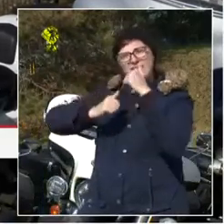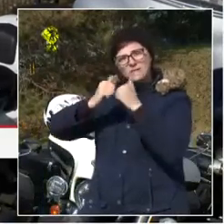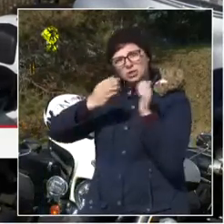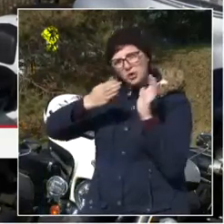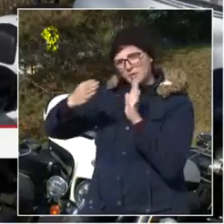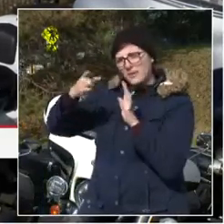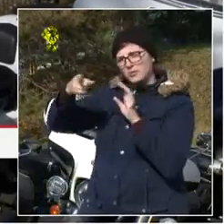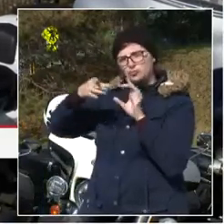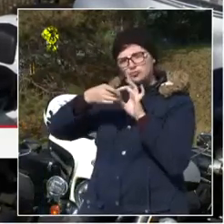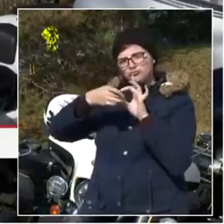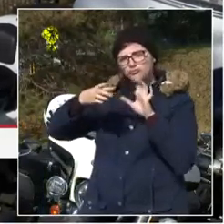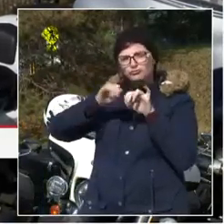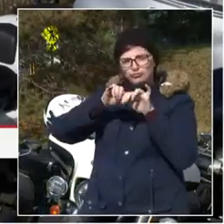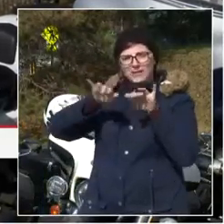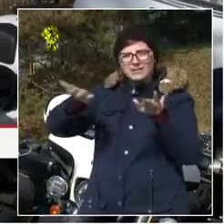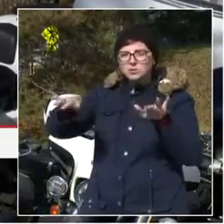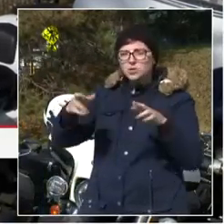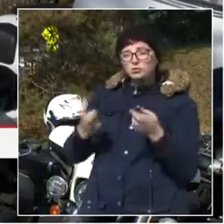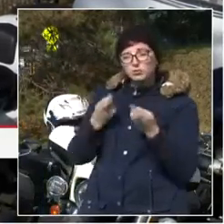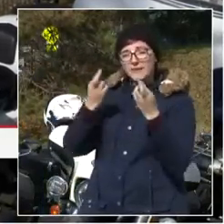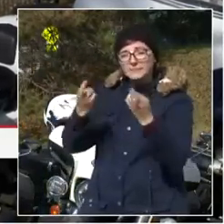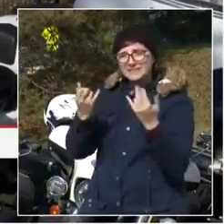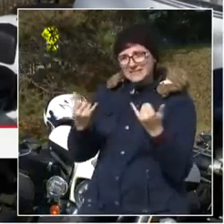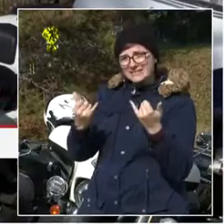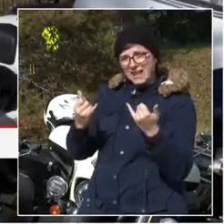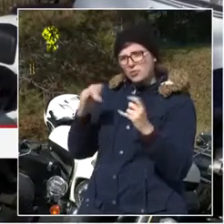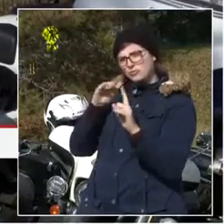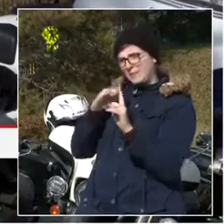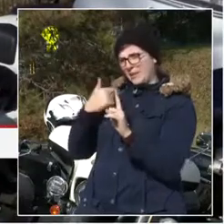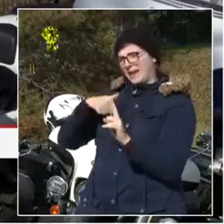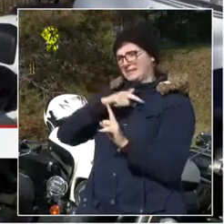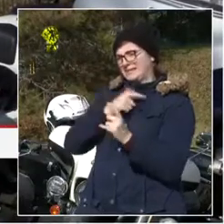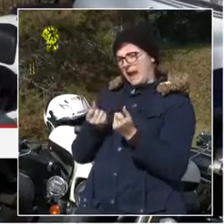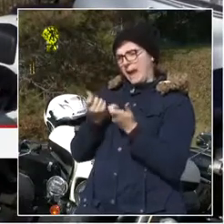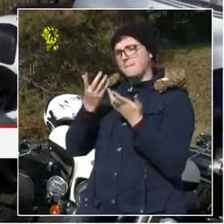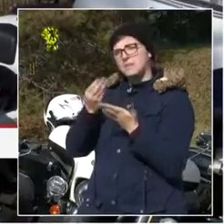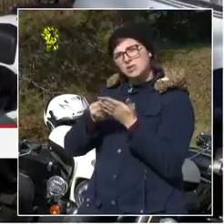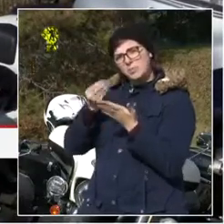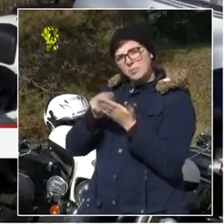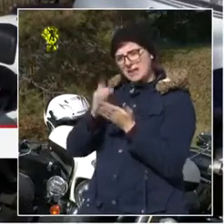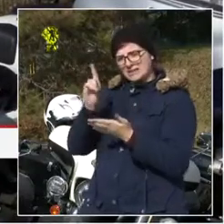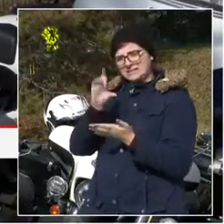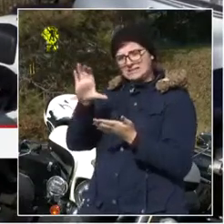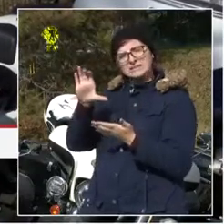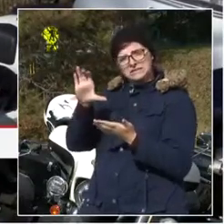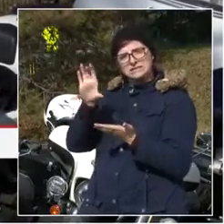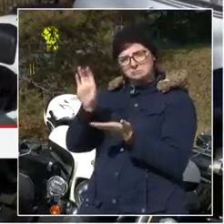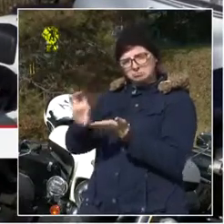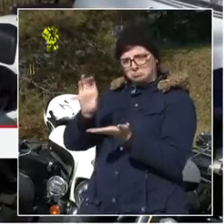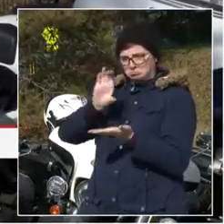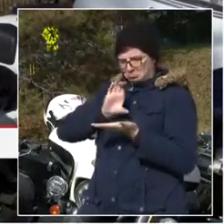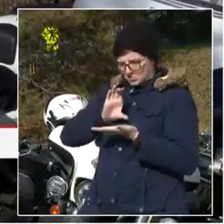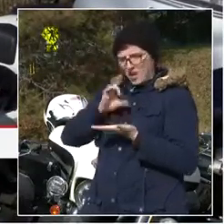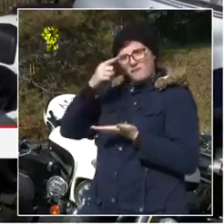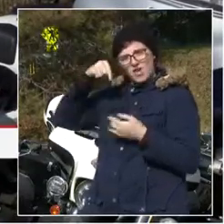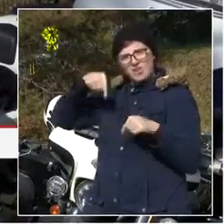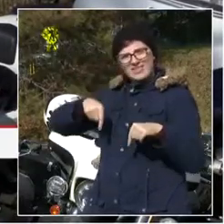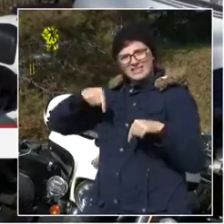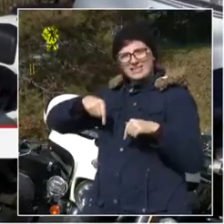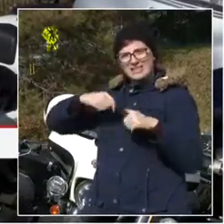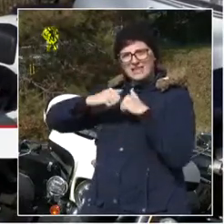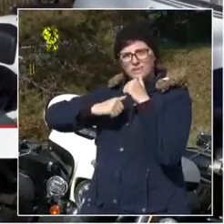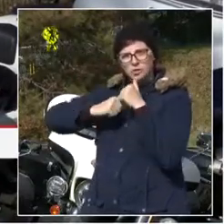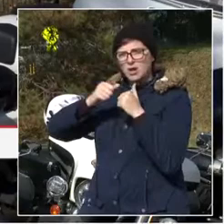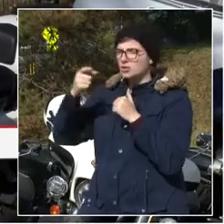that you're releasing, the recommendations today, can you remind us how much money the district is allotted for this? And you listed a couple